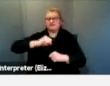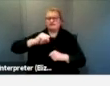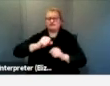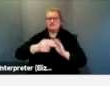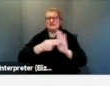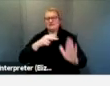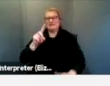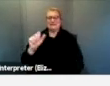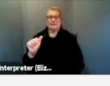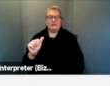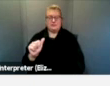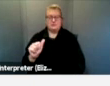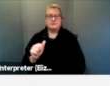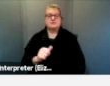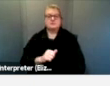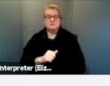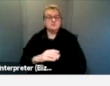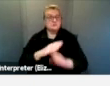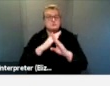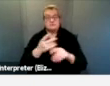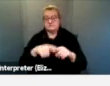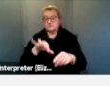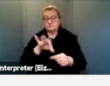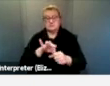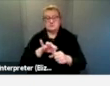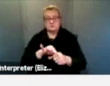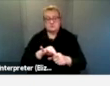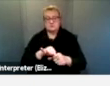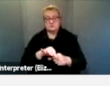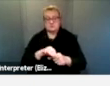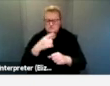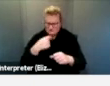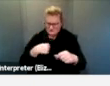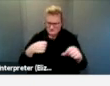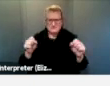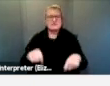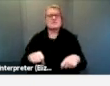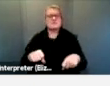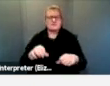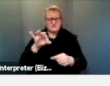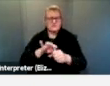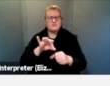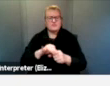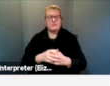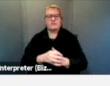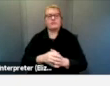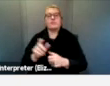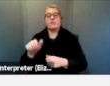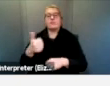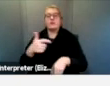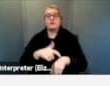So barred from voting, for example, they asserted their capacity to cast a ballot. Other